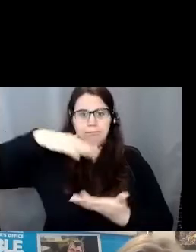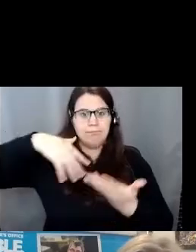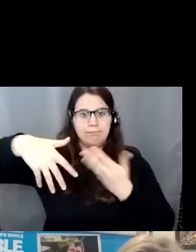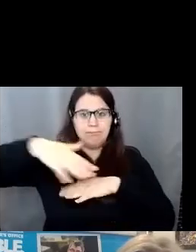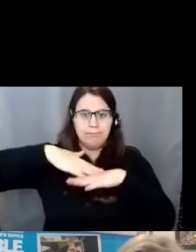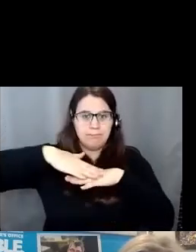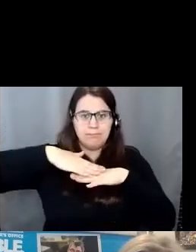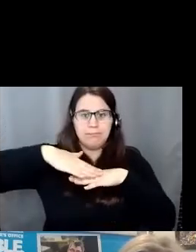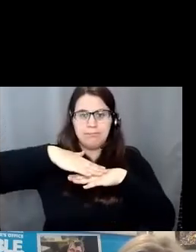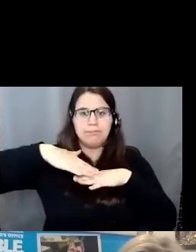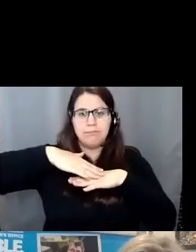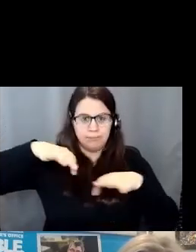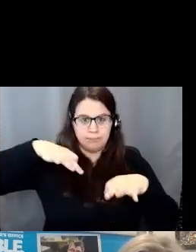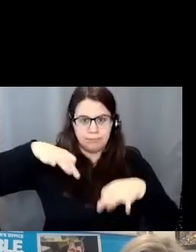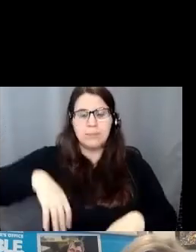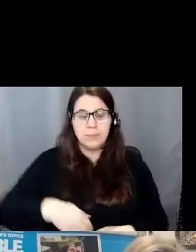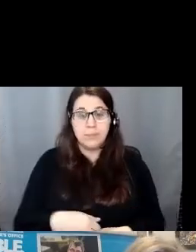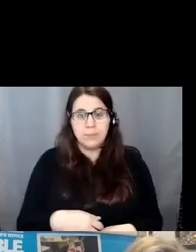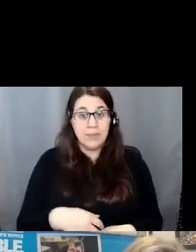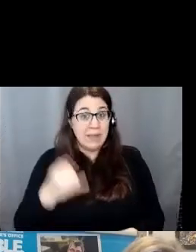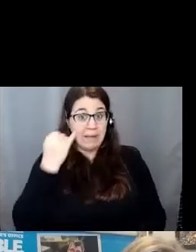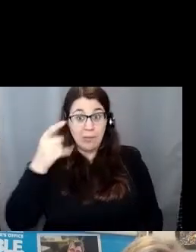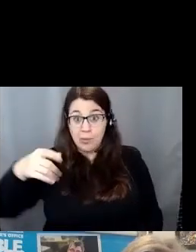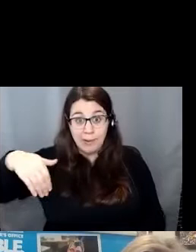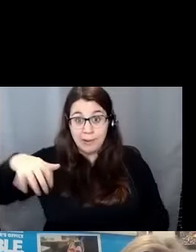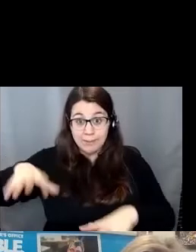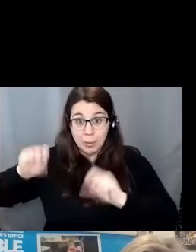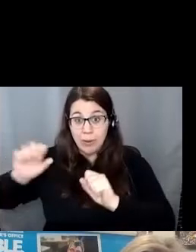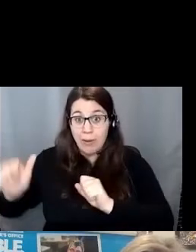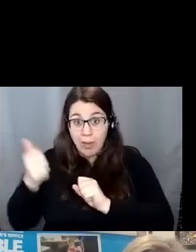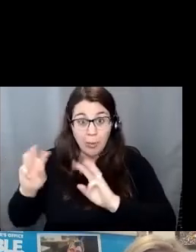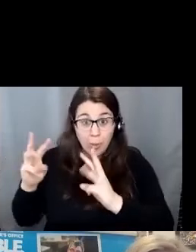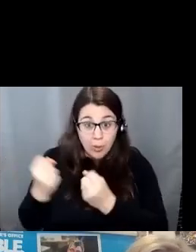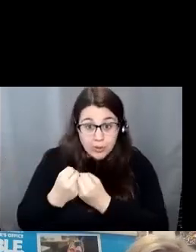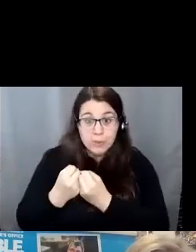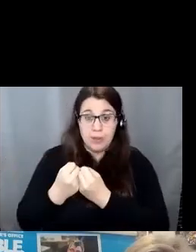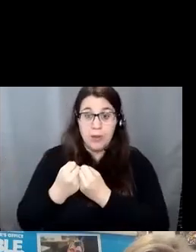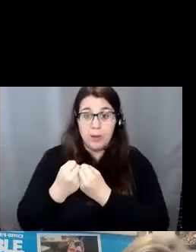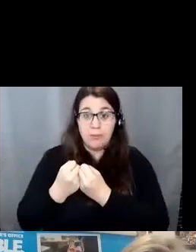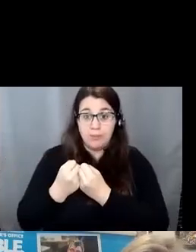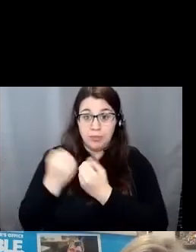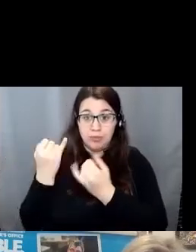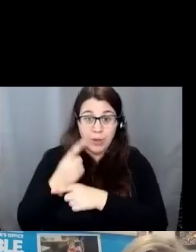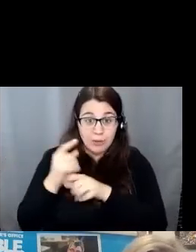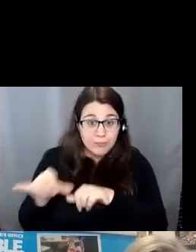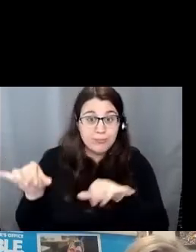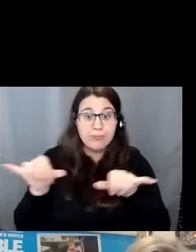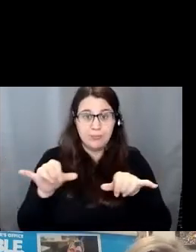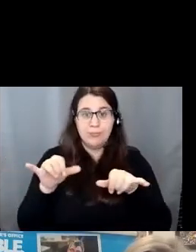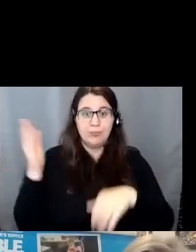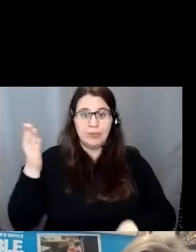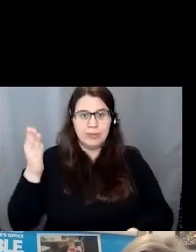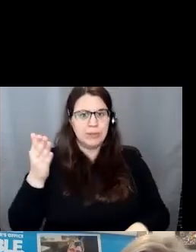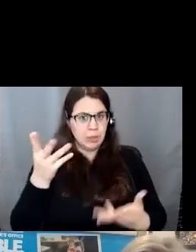for anyone that has not participated in our standard WVABLE presentation and you want to learn more about the program,